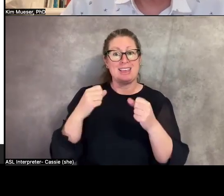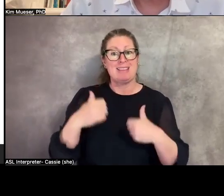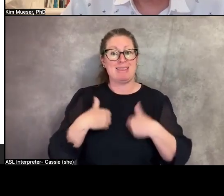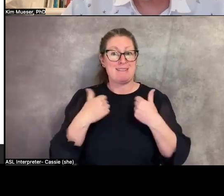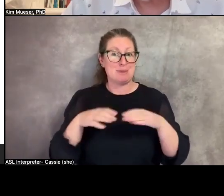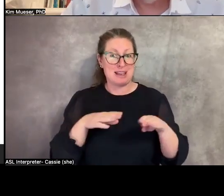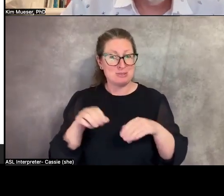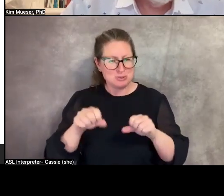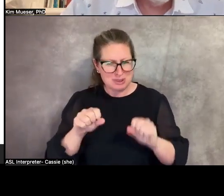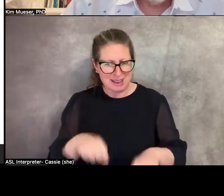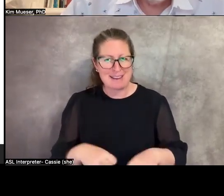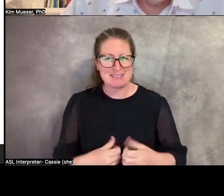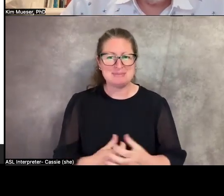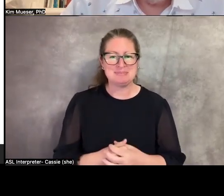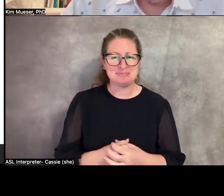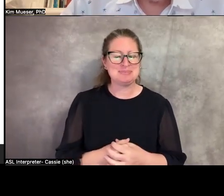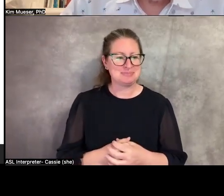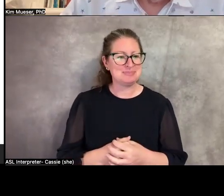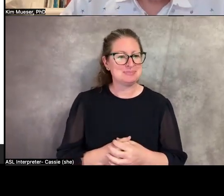next one.